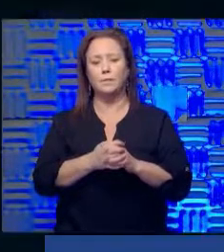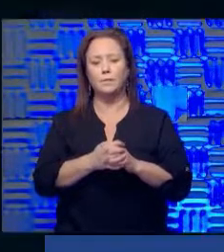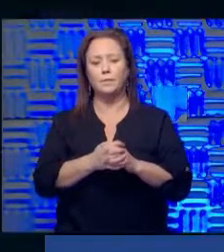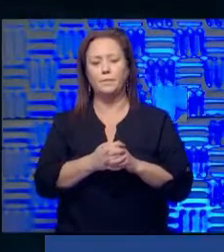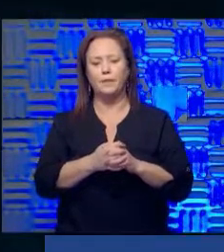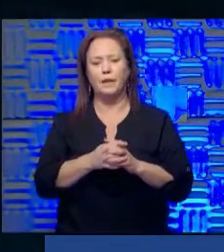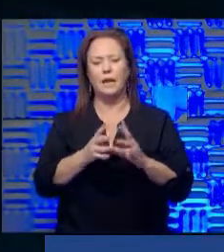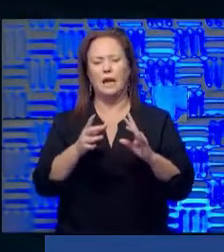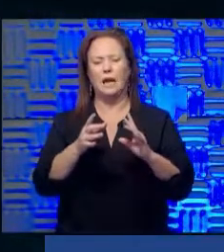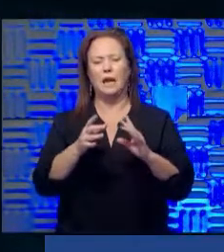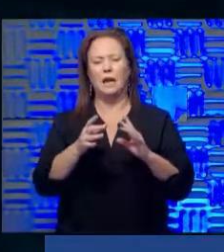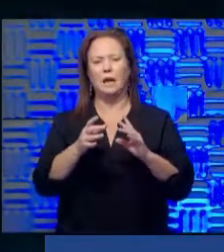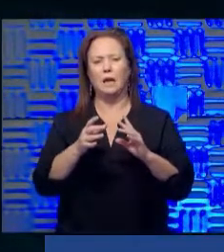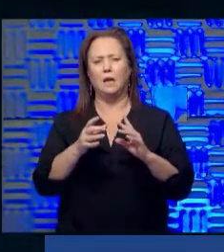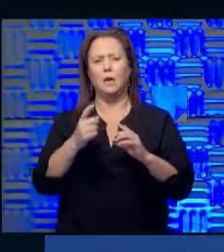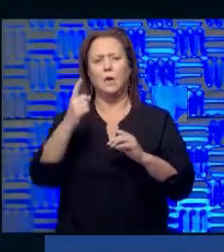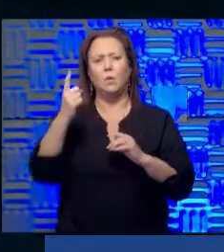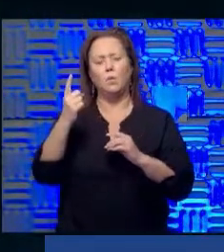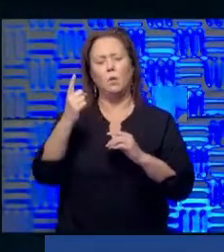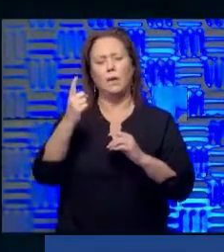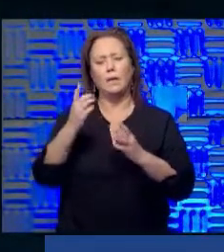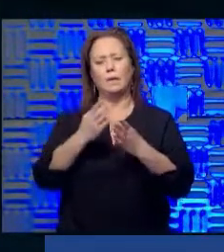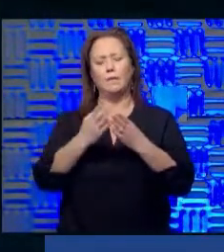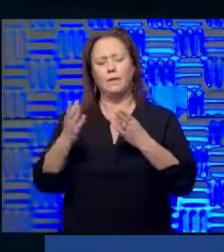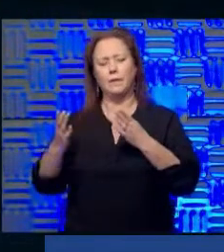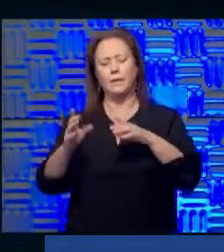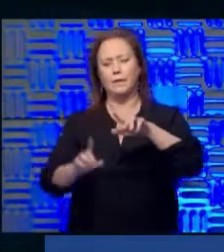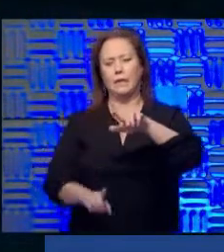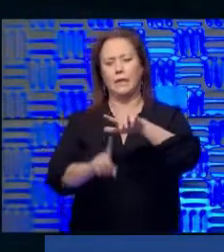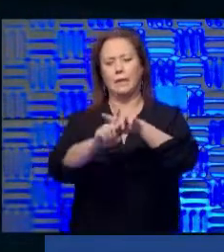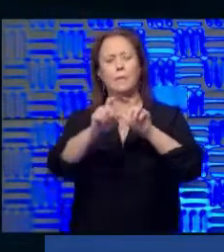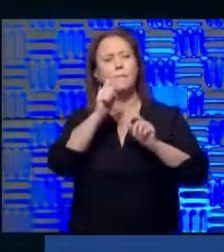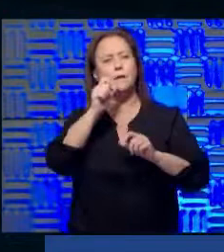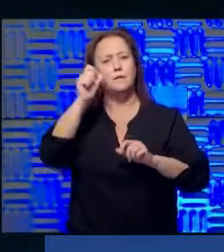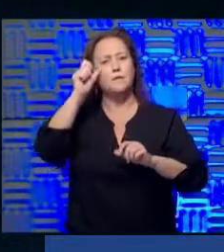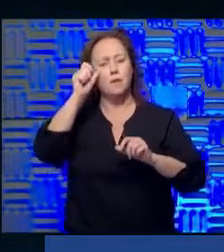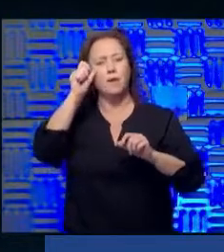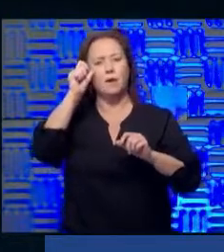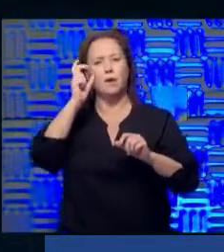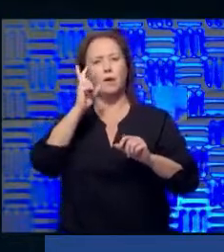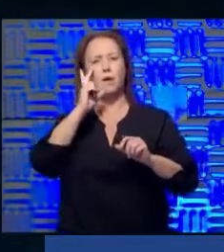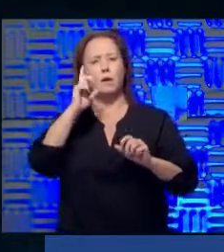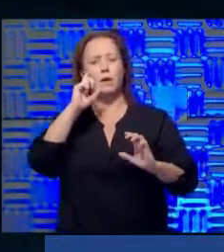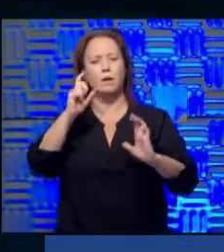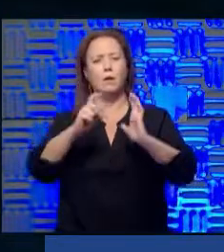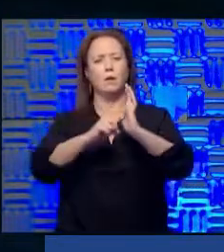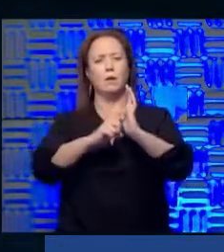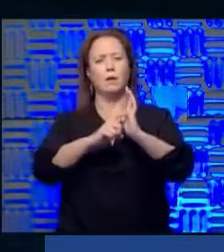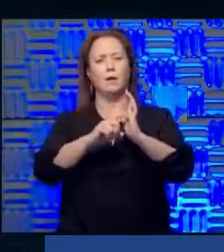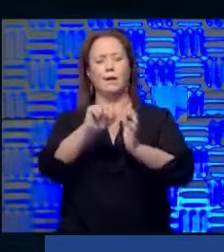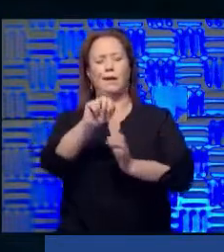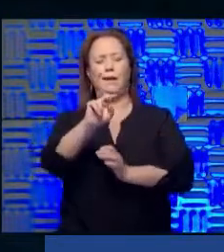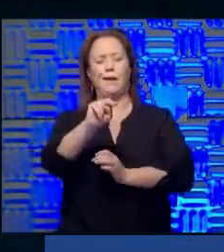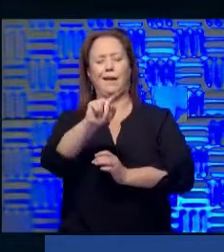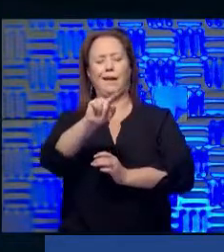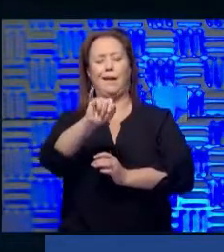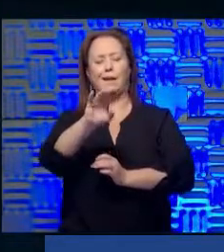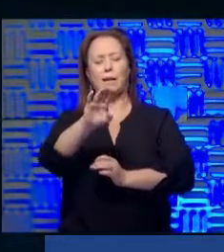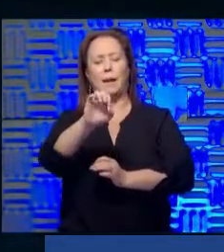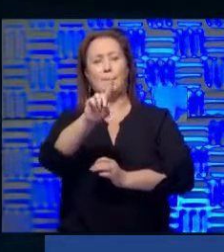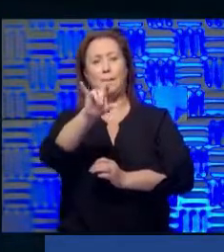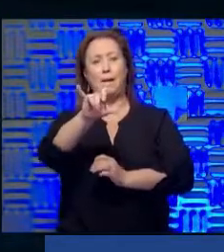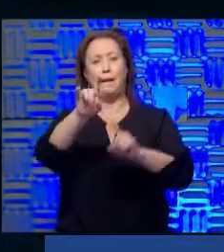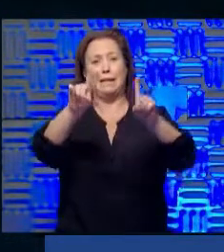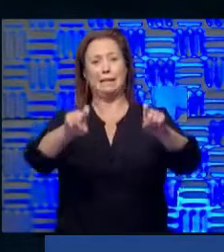I have a couple. One of the things that came up yesterday quite a bit is antibody testing, if you want to talk